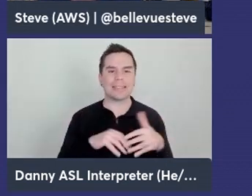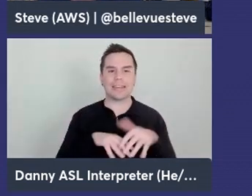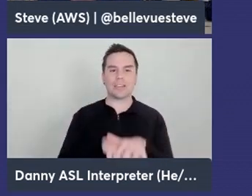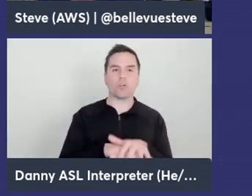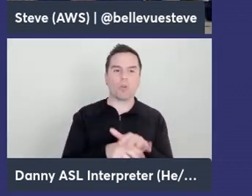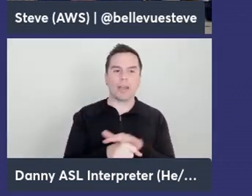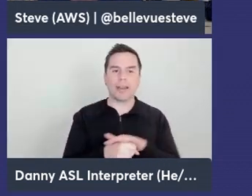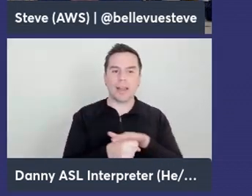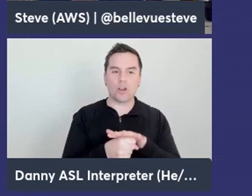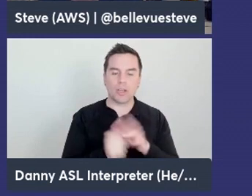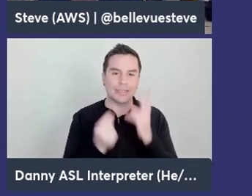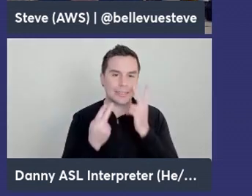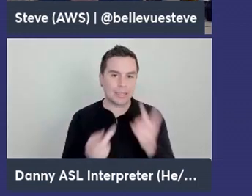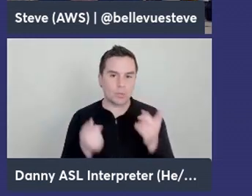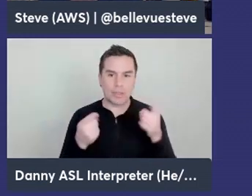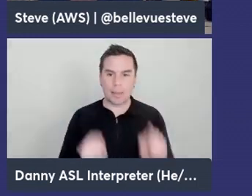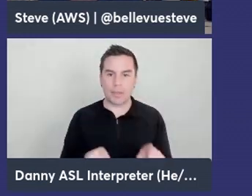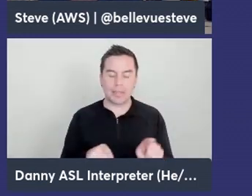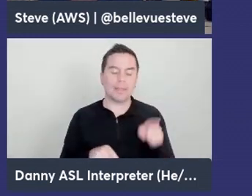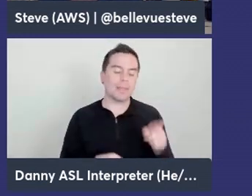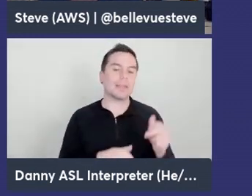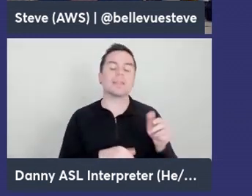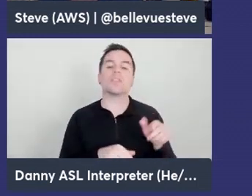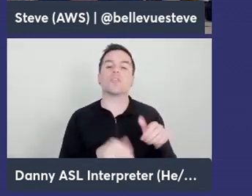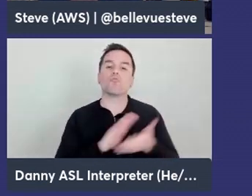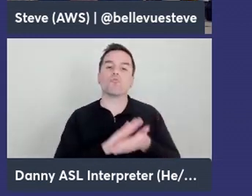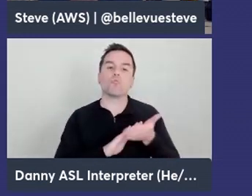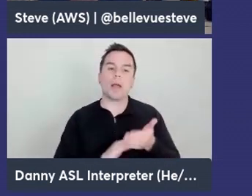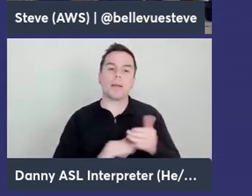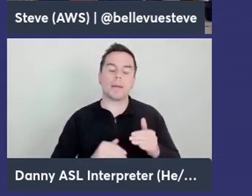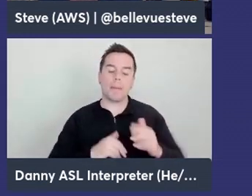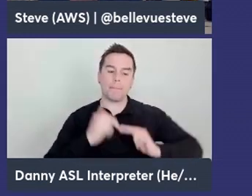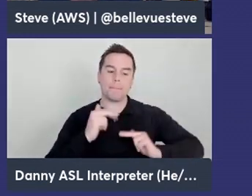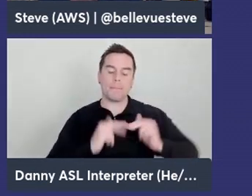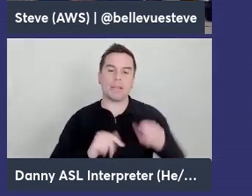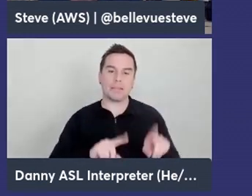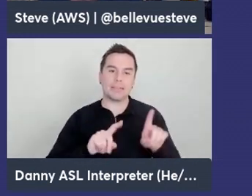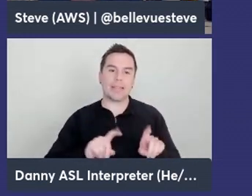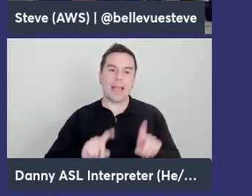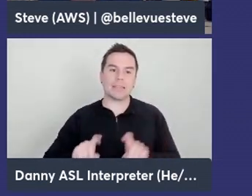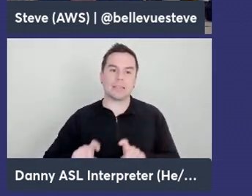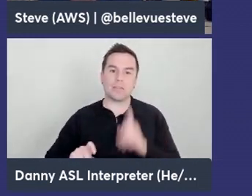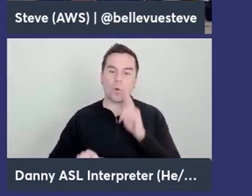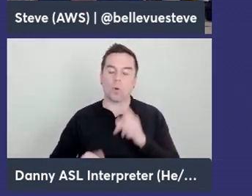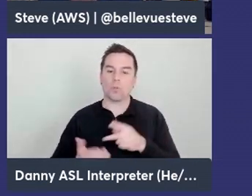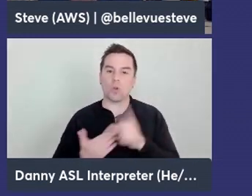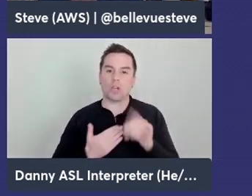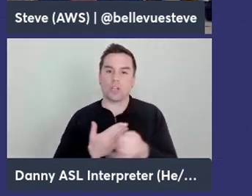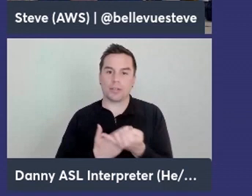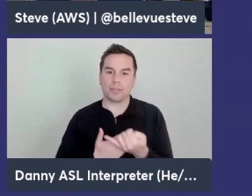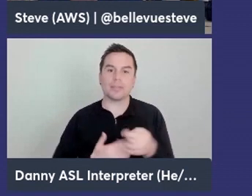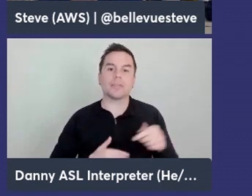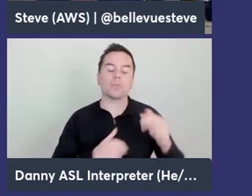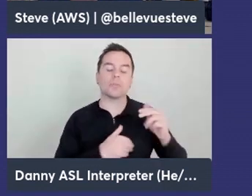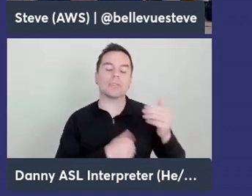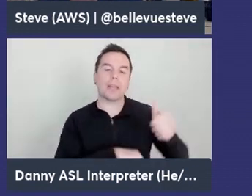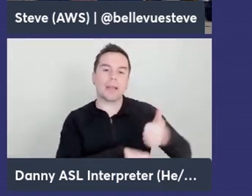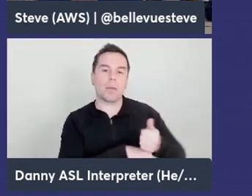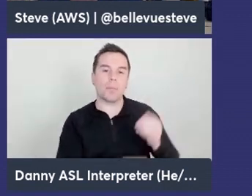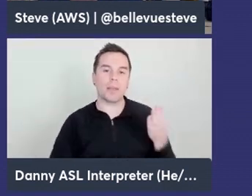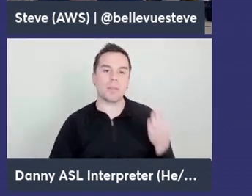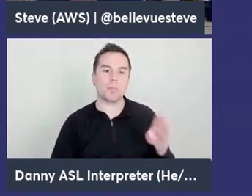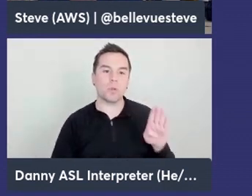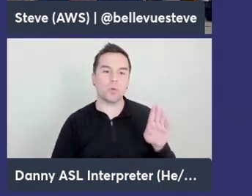This one, all of this is doing is running a build and test to kind of sanity check any pull requests in this project. This was set up by the blueprint. You can customize this as you